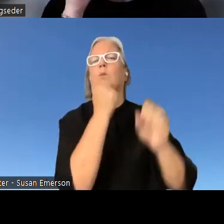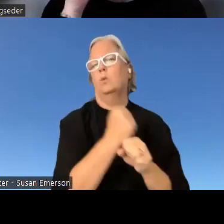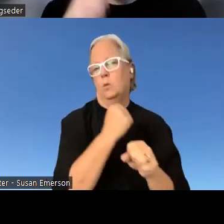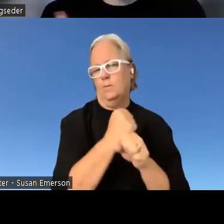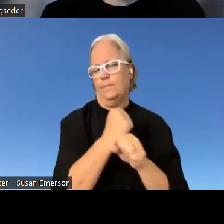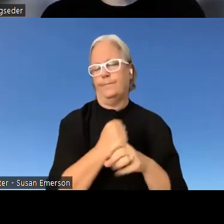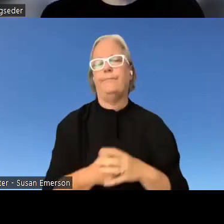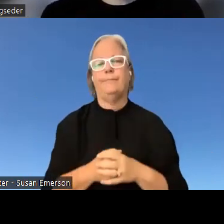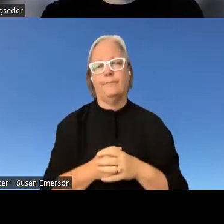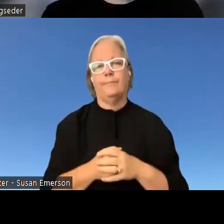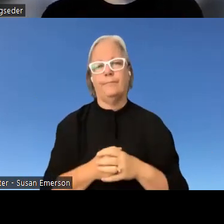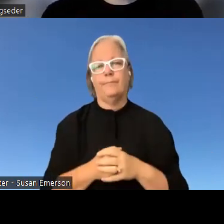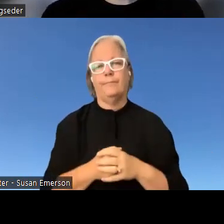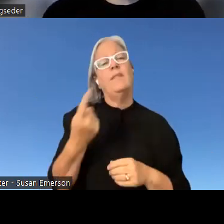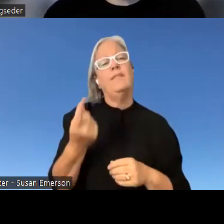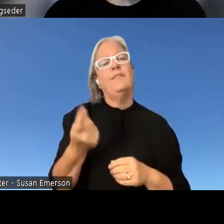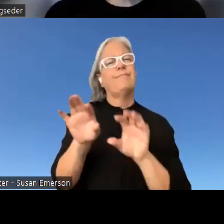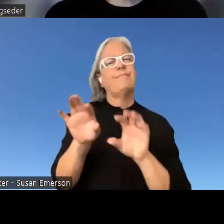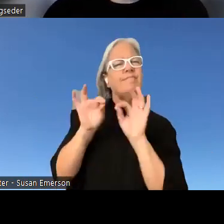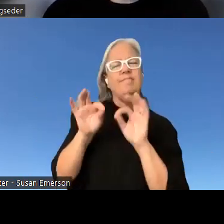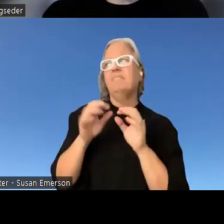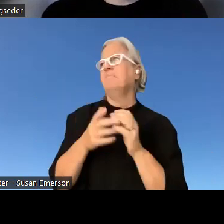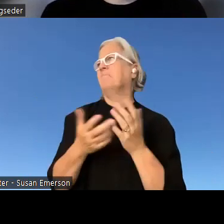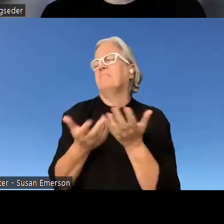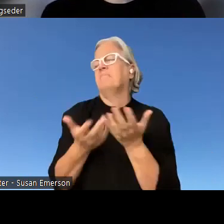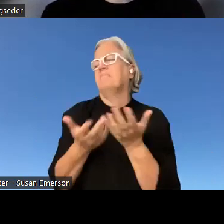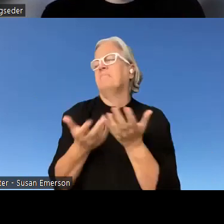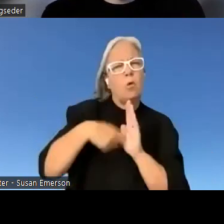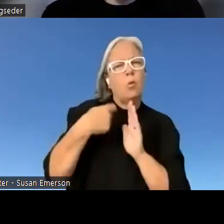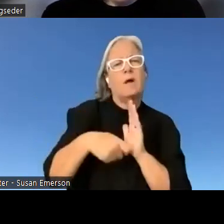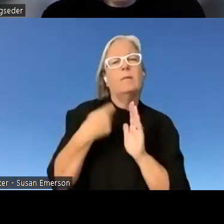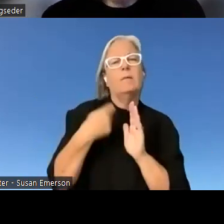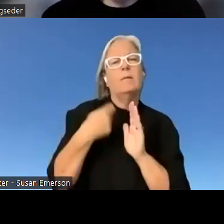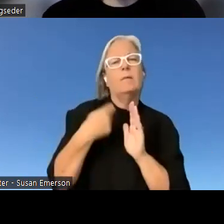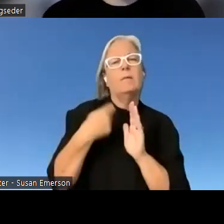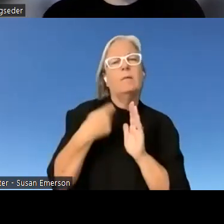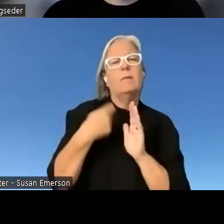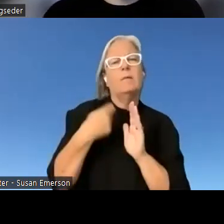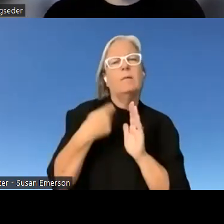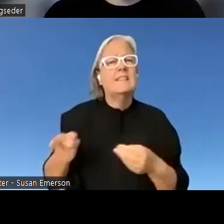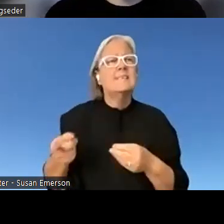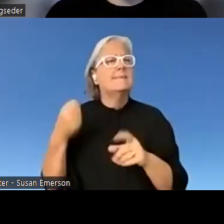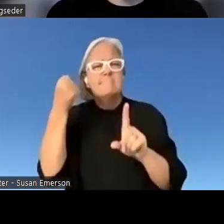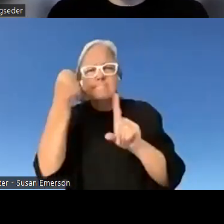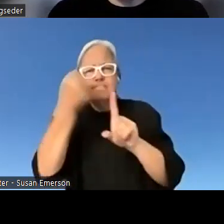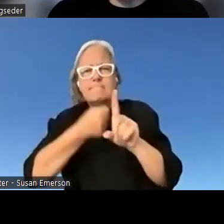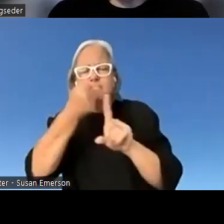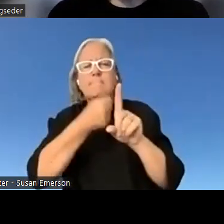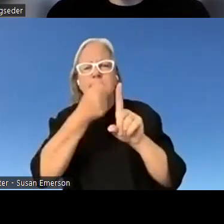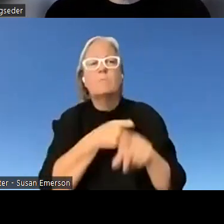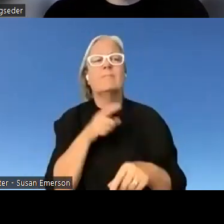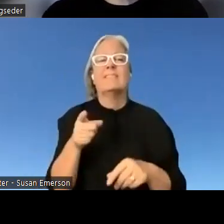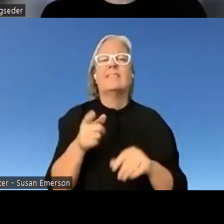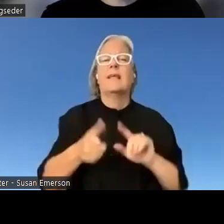possible nomination would be any kind of program solution to lobby public policymakers as allies of persons with